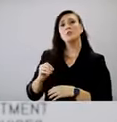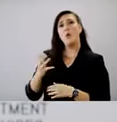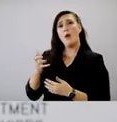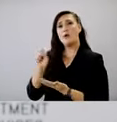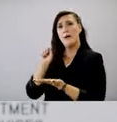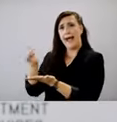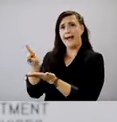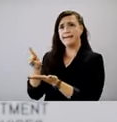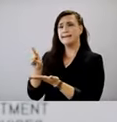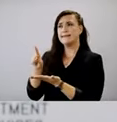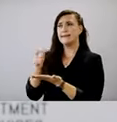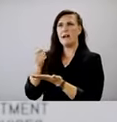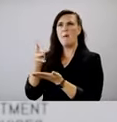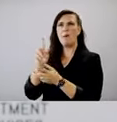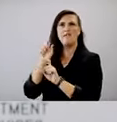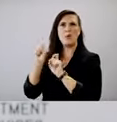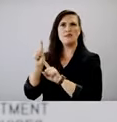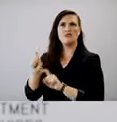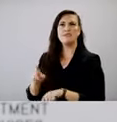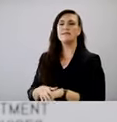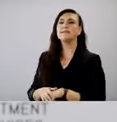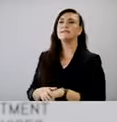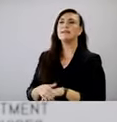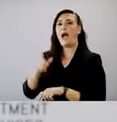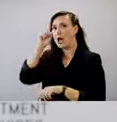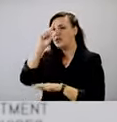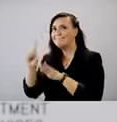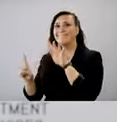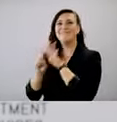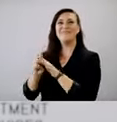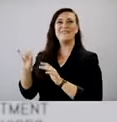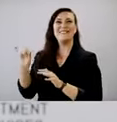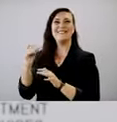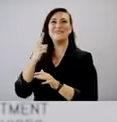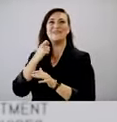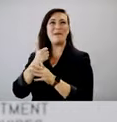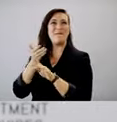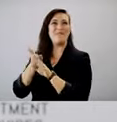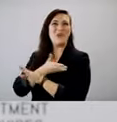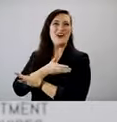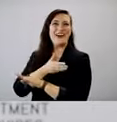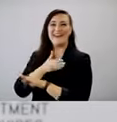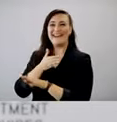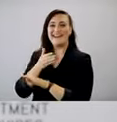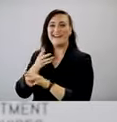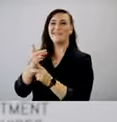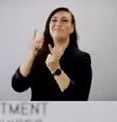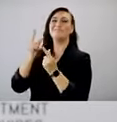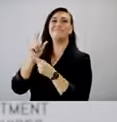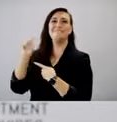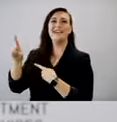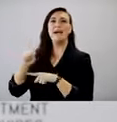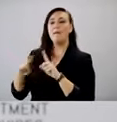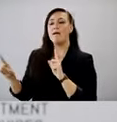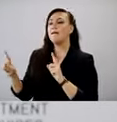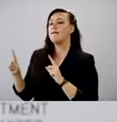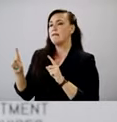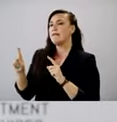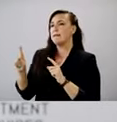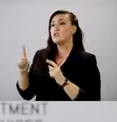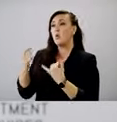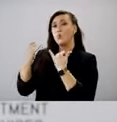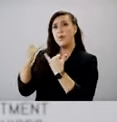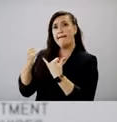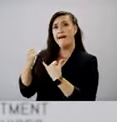to ask you a couple of things, and one just came to my mind before the other questions that I wanted to do. Okay. But